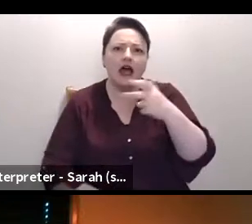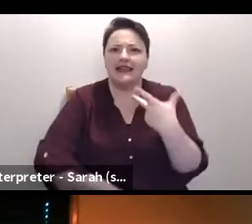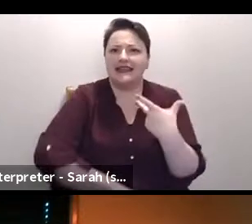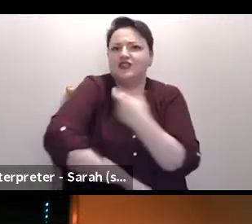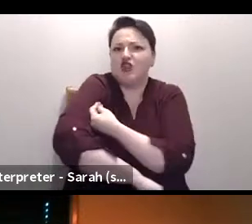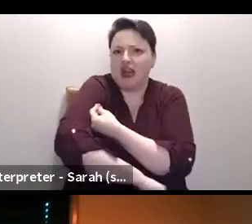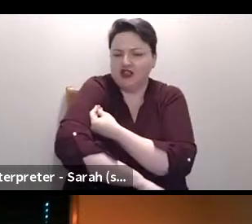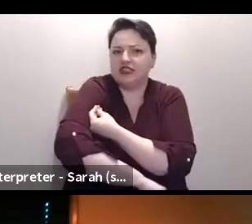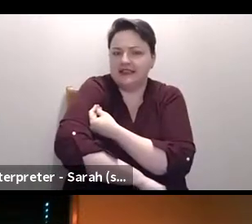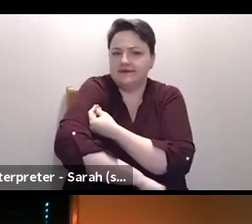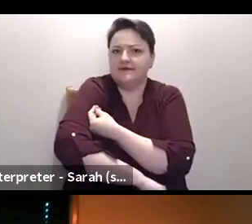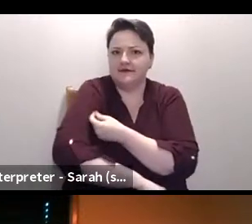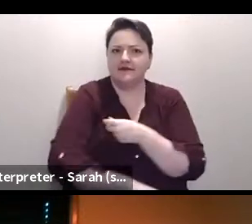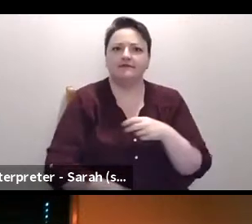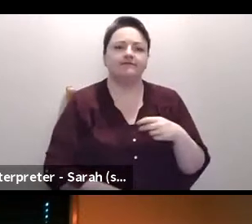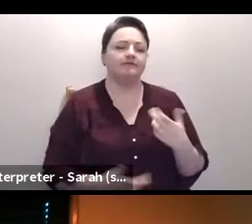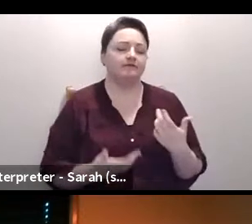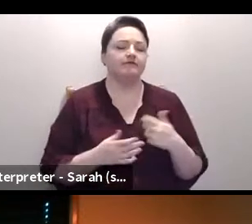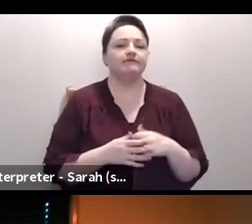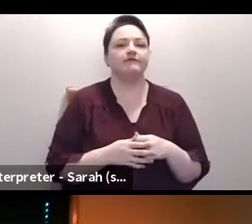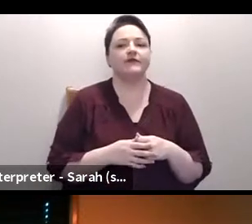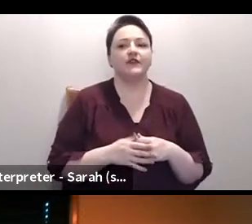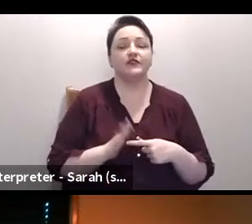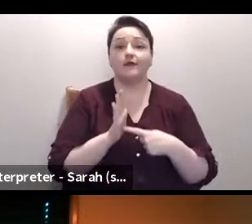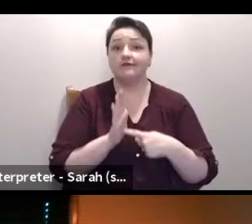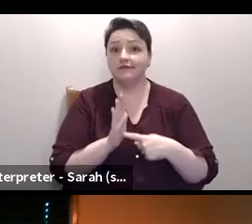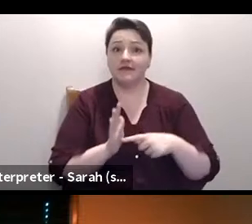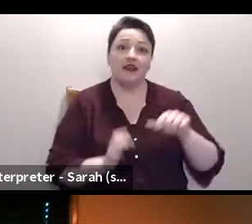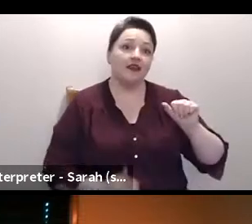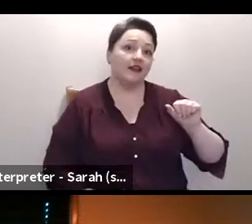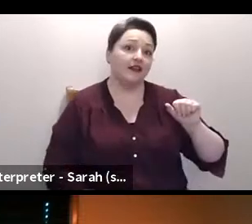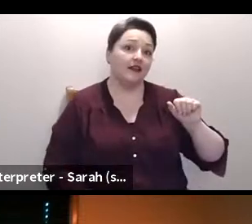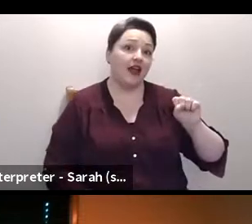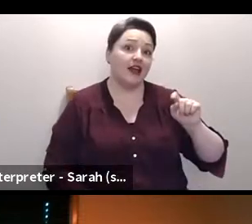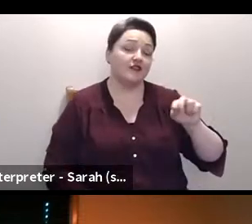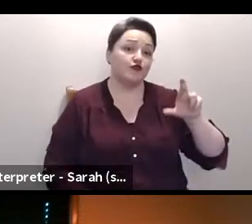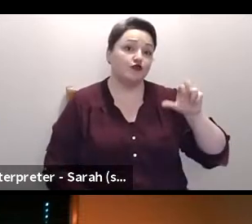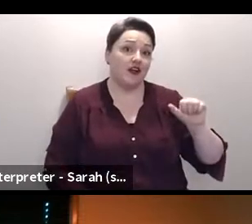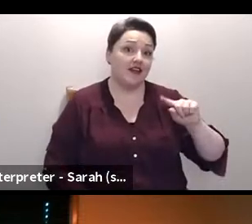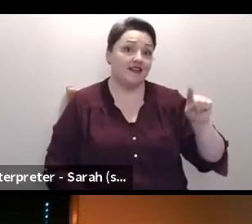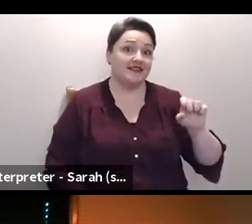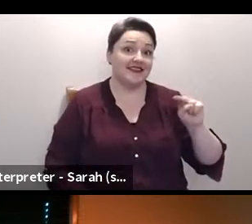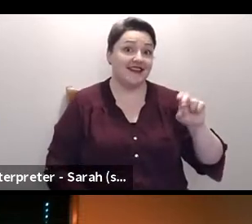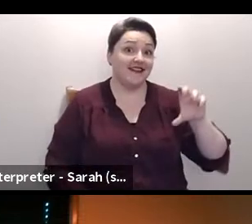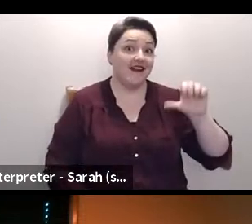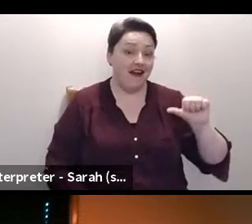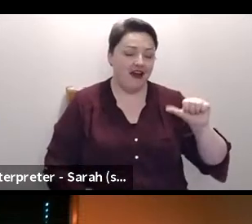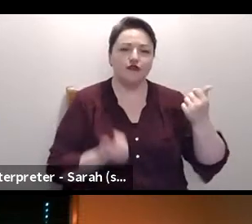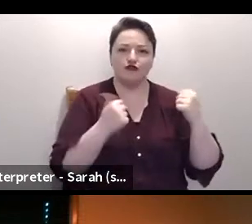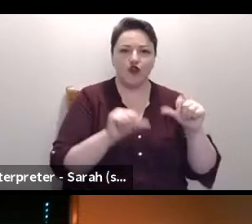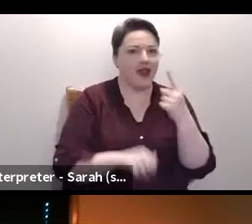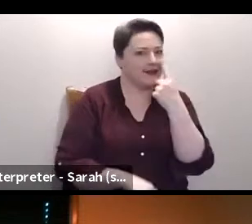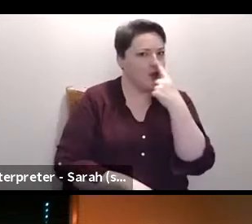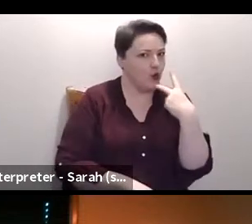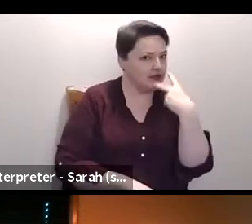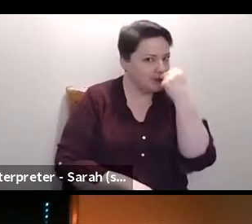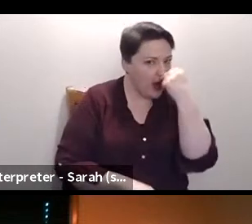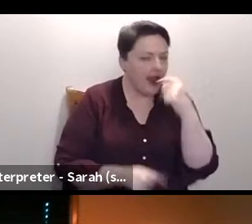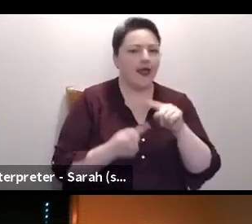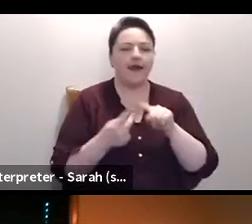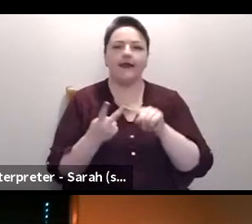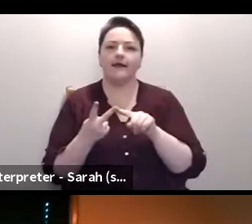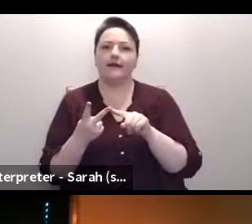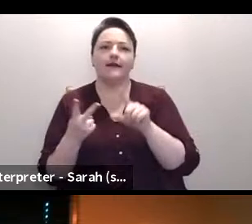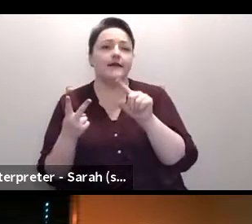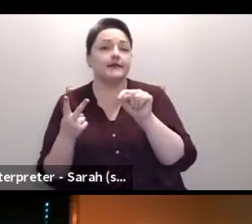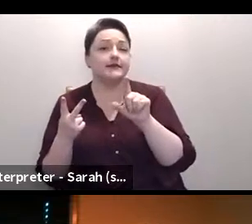non-injection vaccines. So AstraZeneca is trying this nasal spray, and I read an article about a tablet maybe that might be in the works in other countries. And I